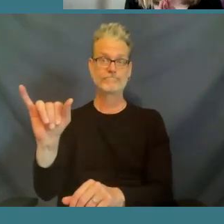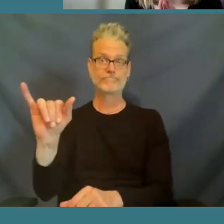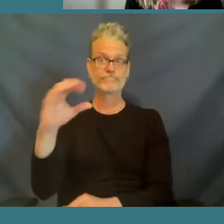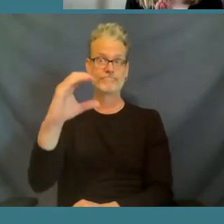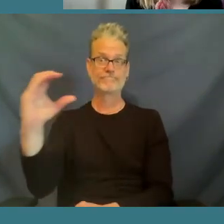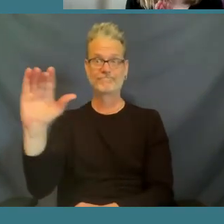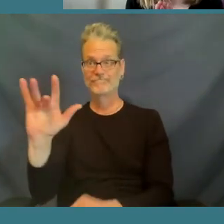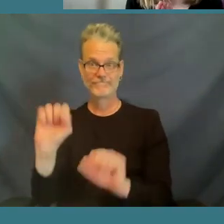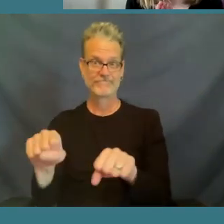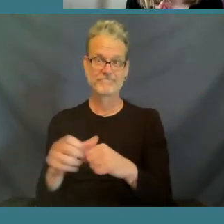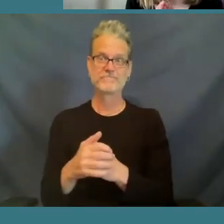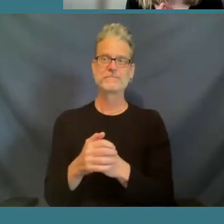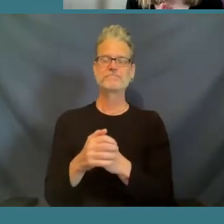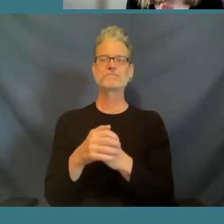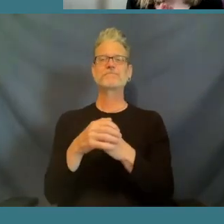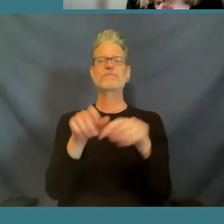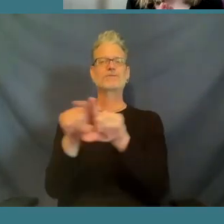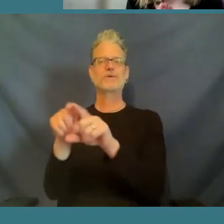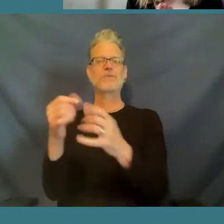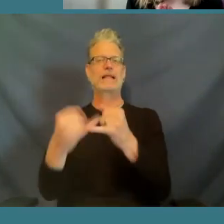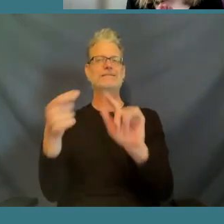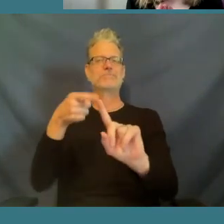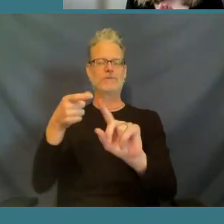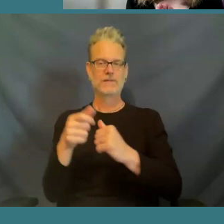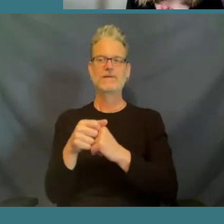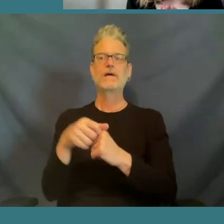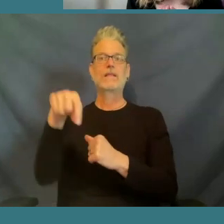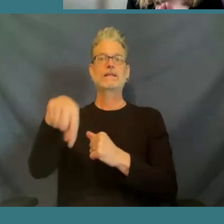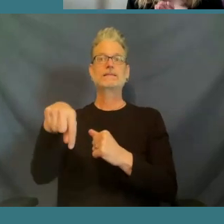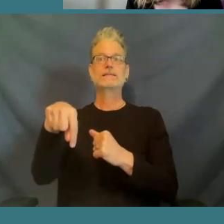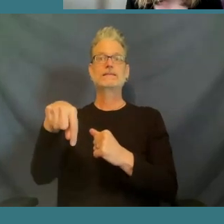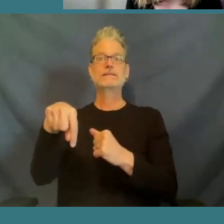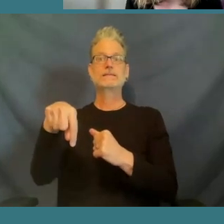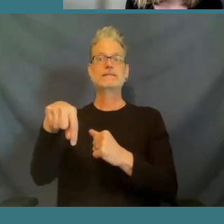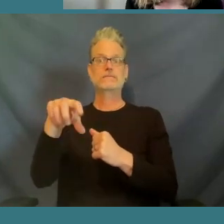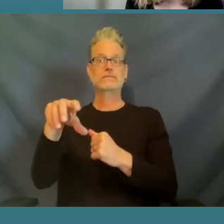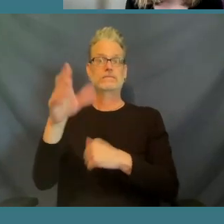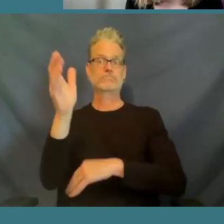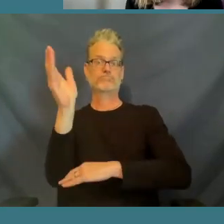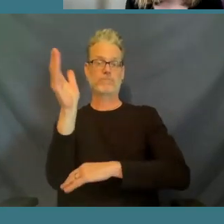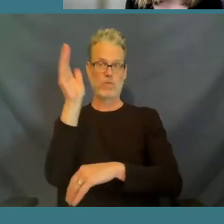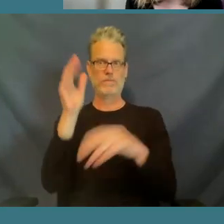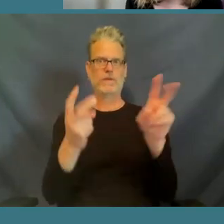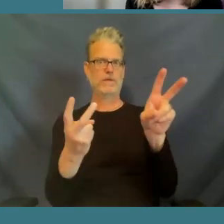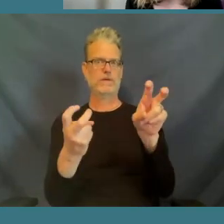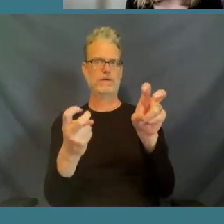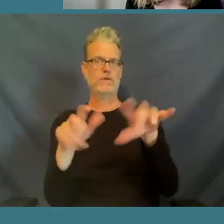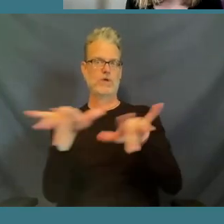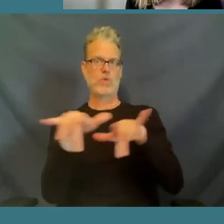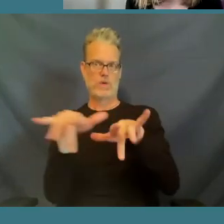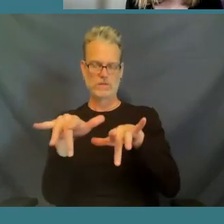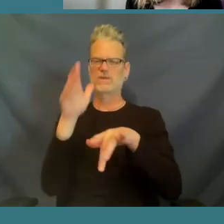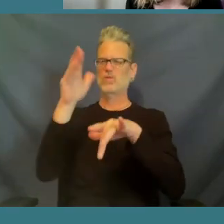And as a last kind of point, this recording or the webinar will be recorded, and we will send that out to